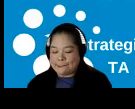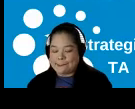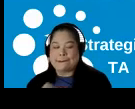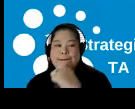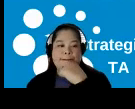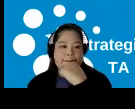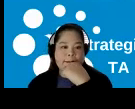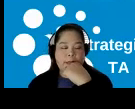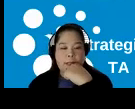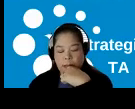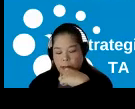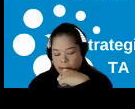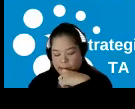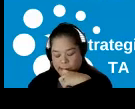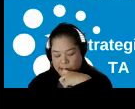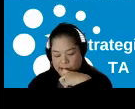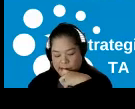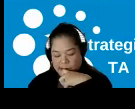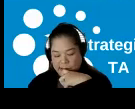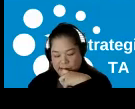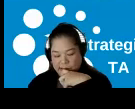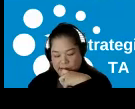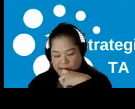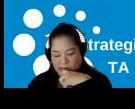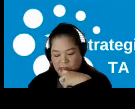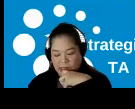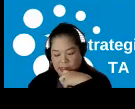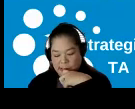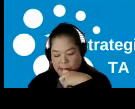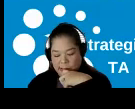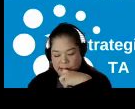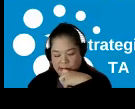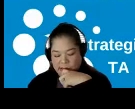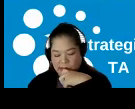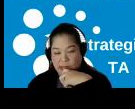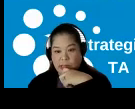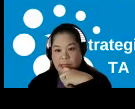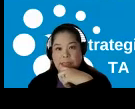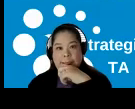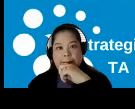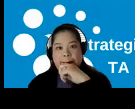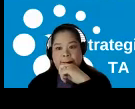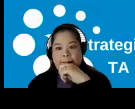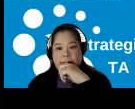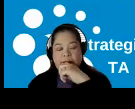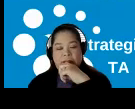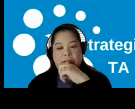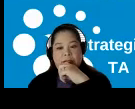it up to you and would like to work on it. So I'm just curious to see where folks are on that.